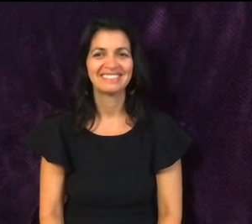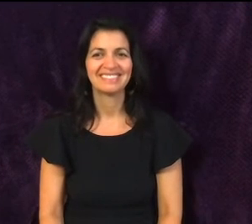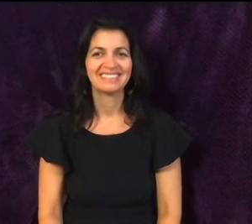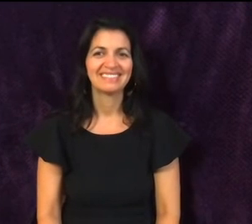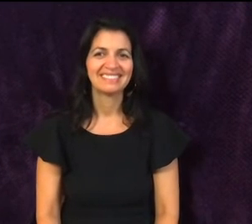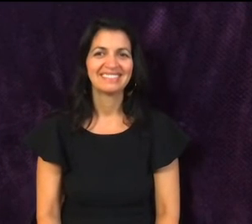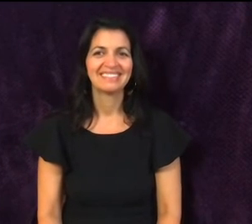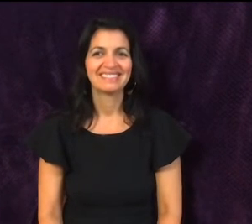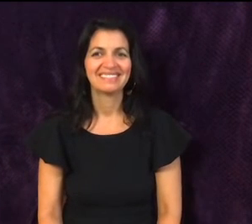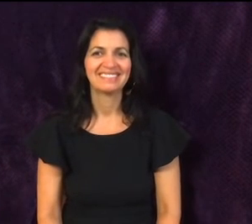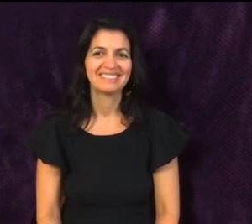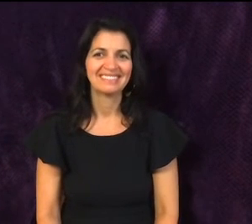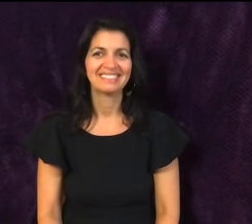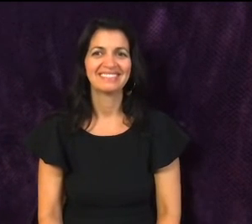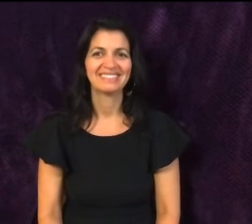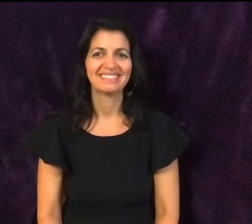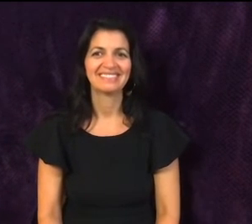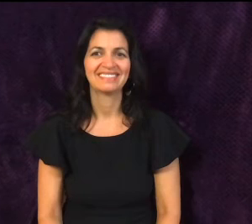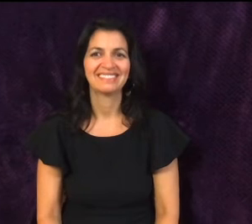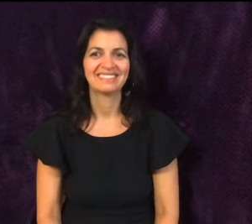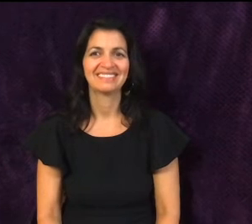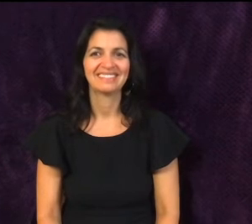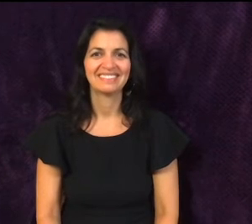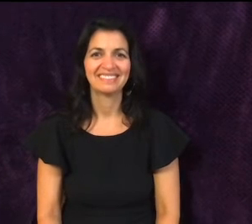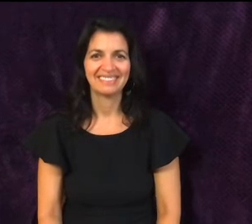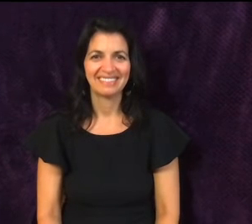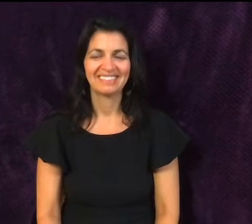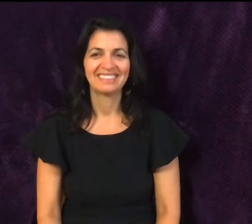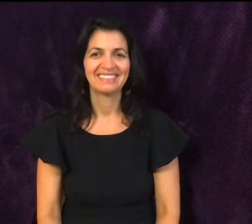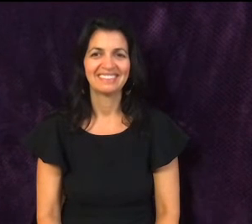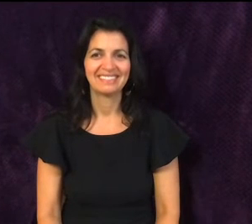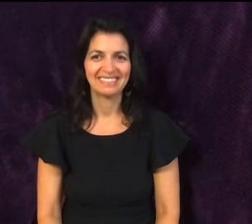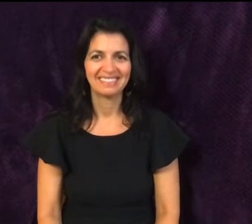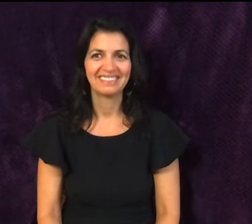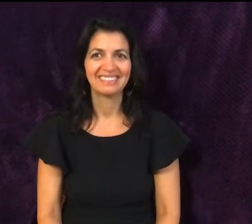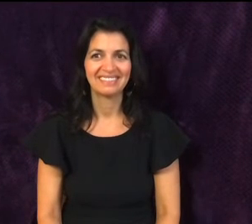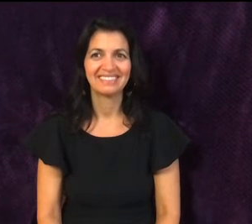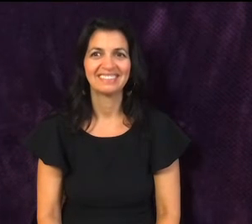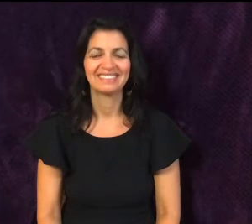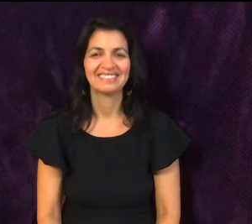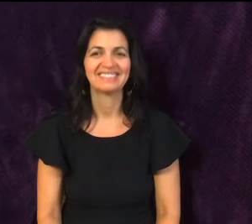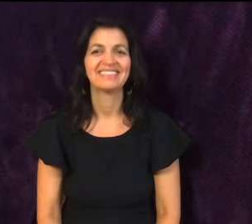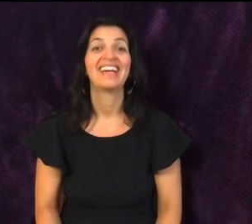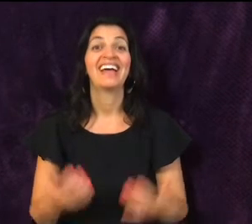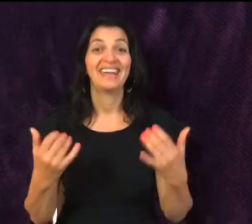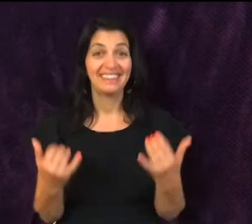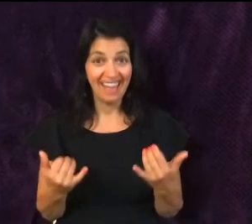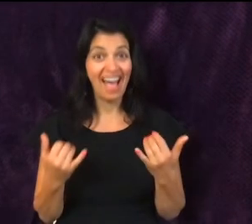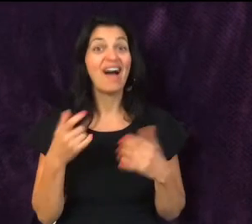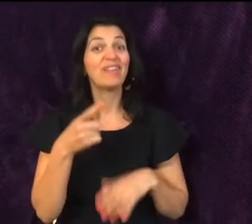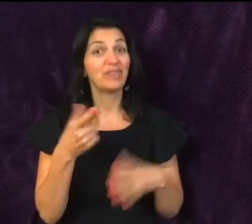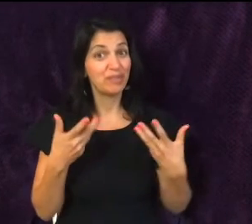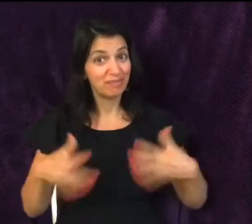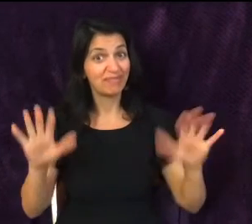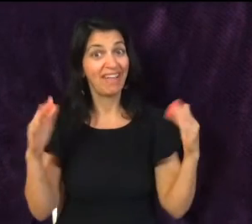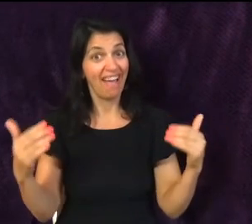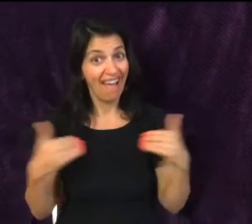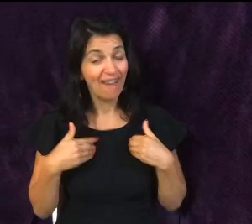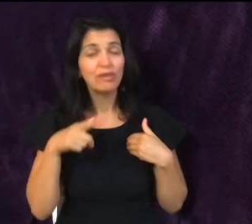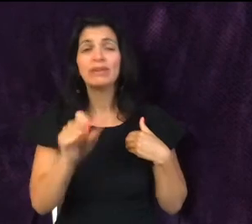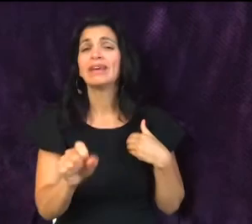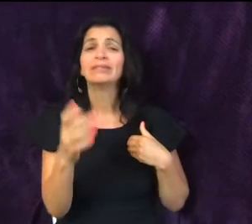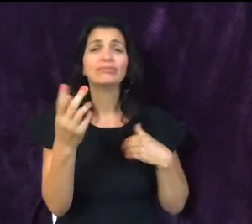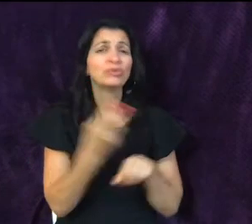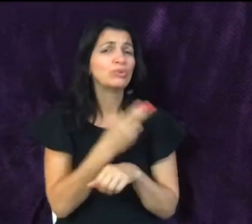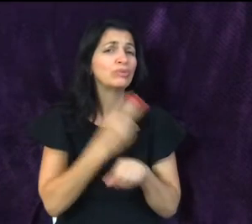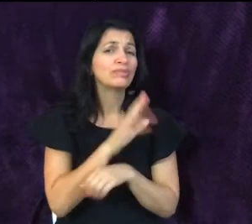Now that you have a list of the sounds that you can make with your DIY band, using your favorite sounds, improvise and come up with a